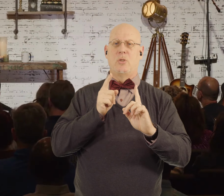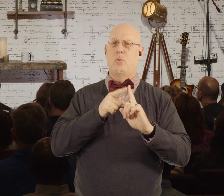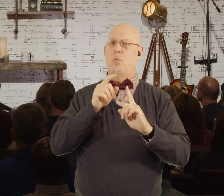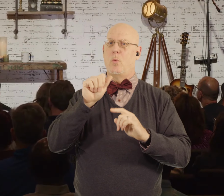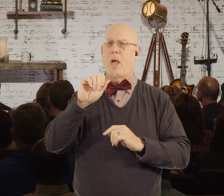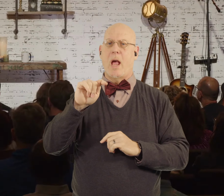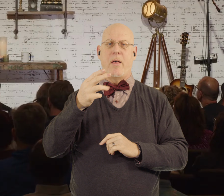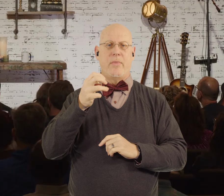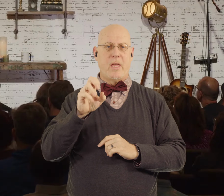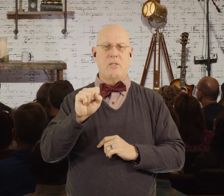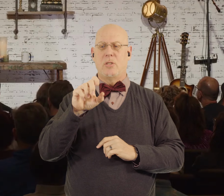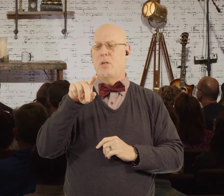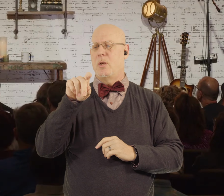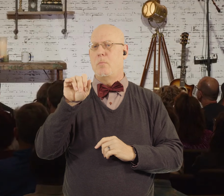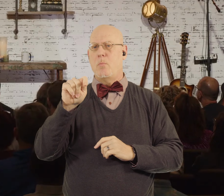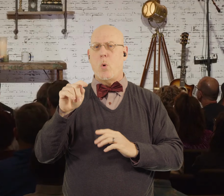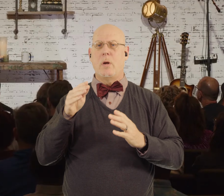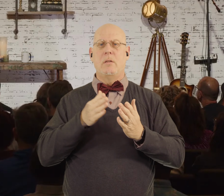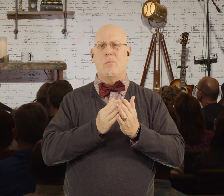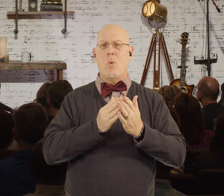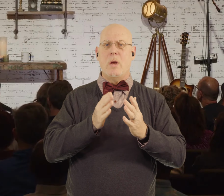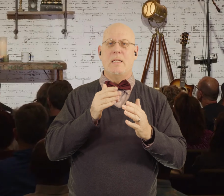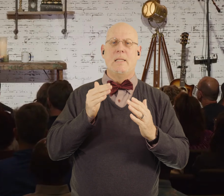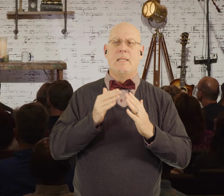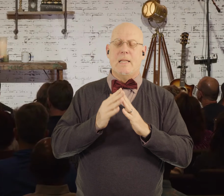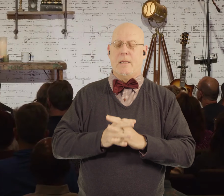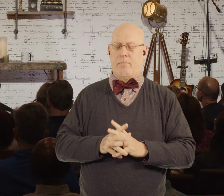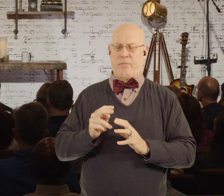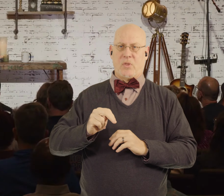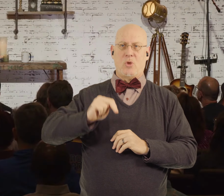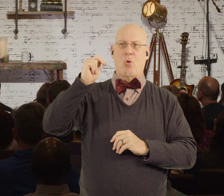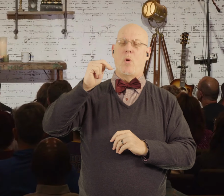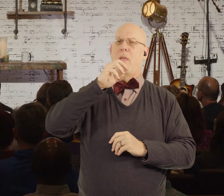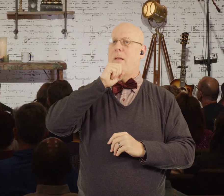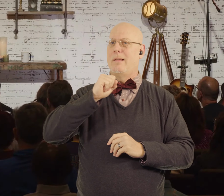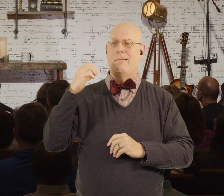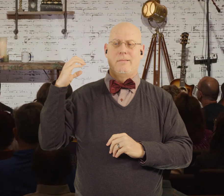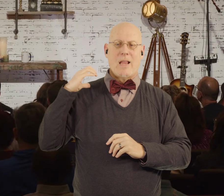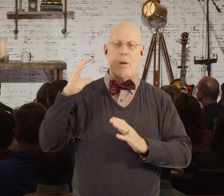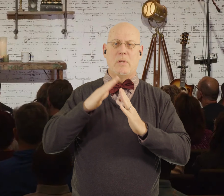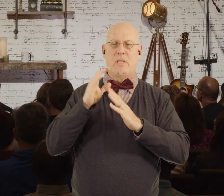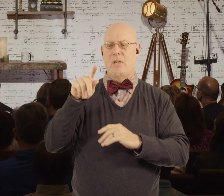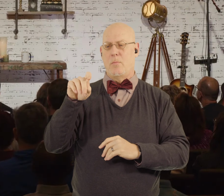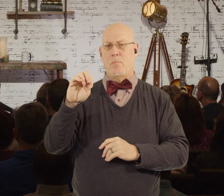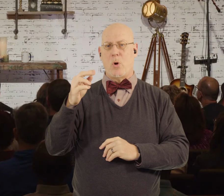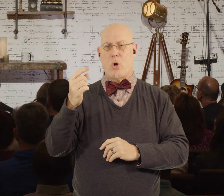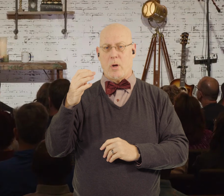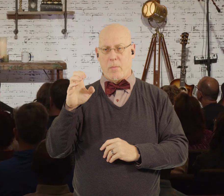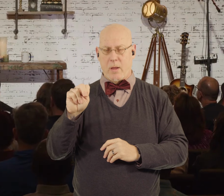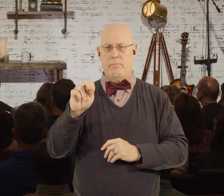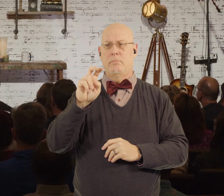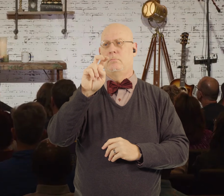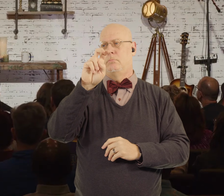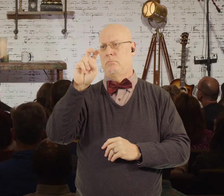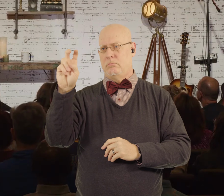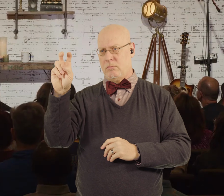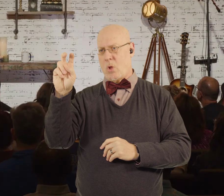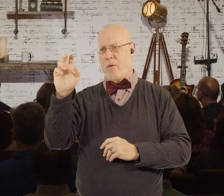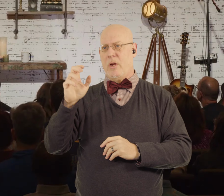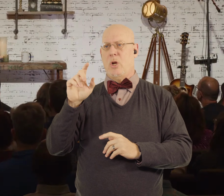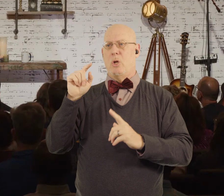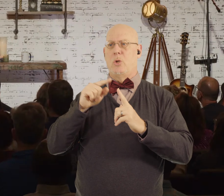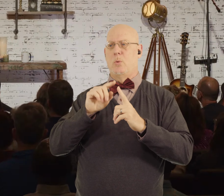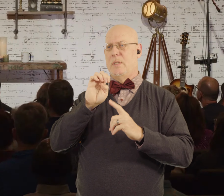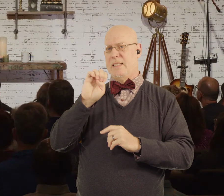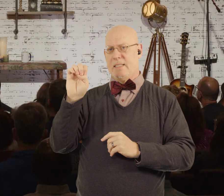direct access port city to Athens, and then you go to the north to the ancient capital city of Pergamum, and